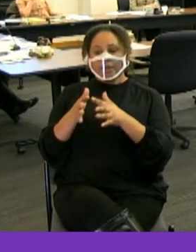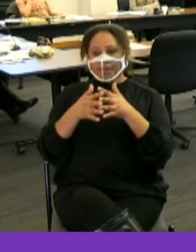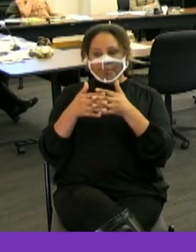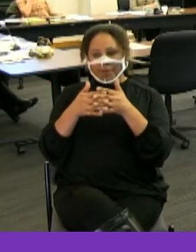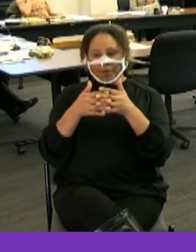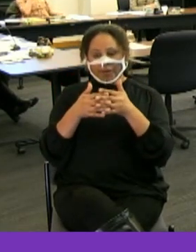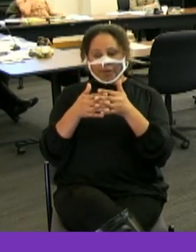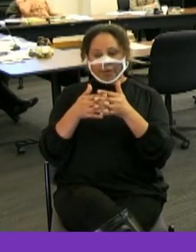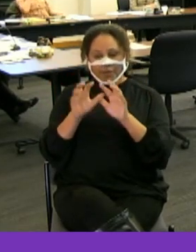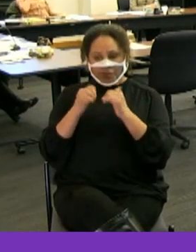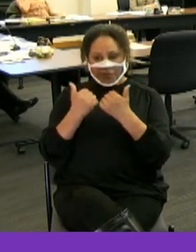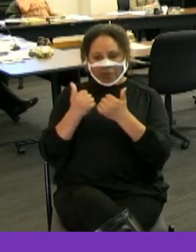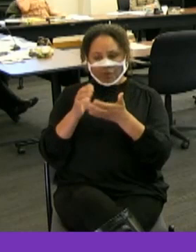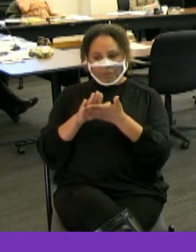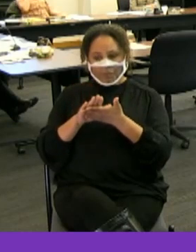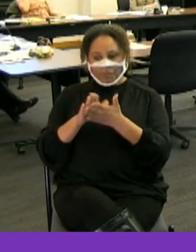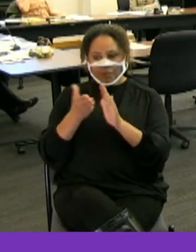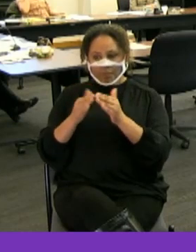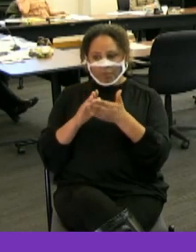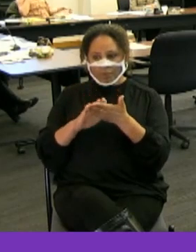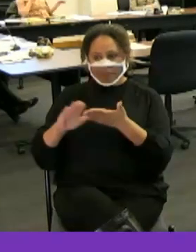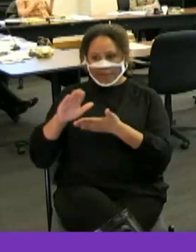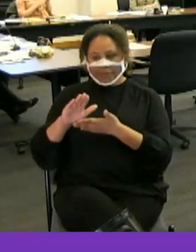all inclusive, correct? Correct.